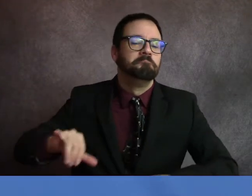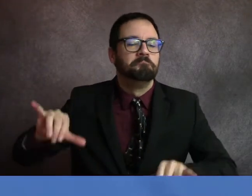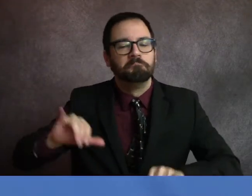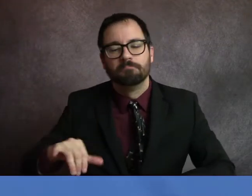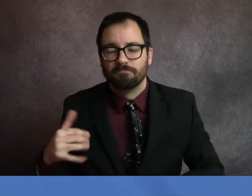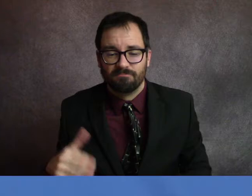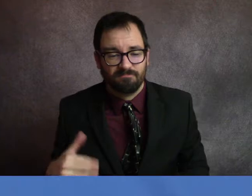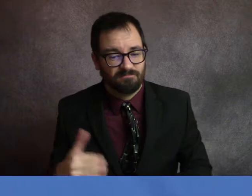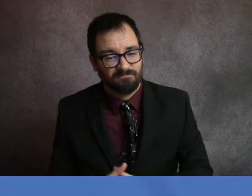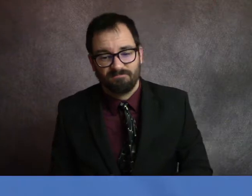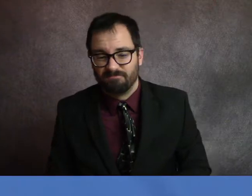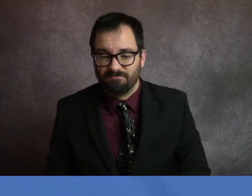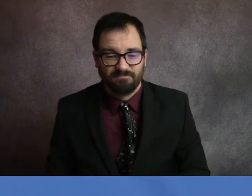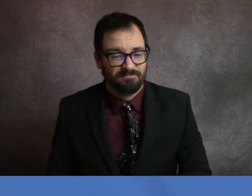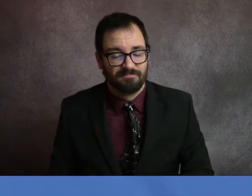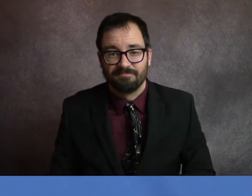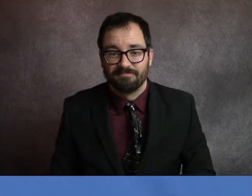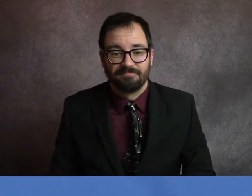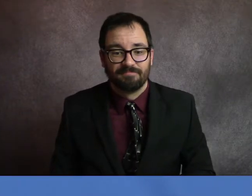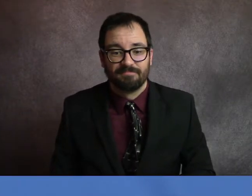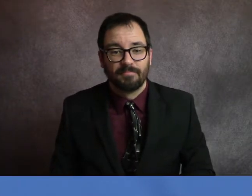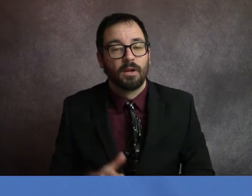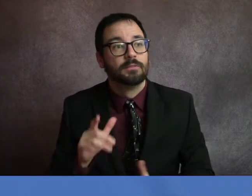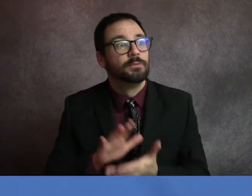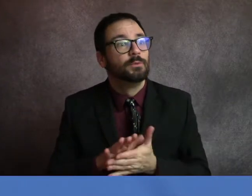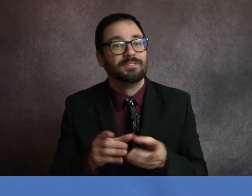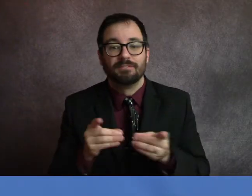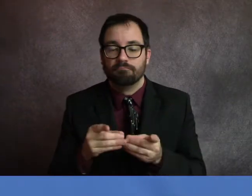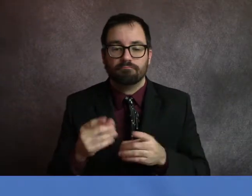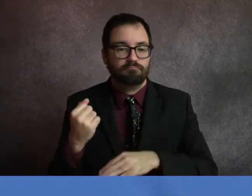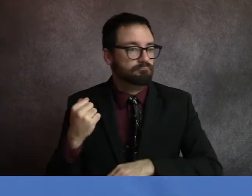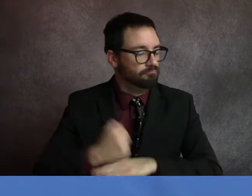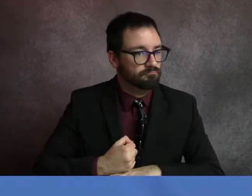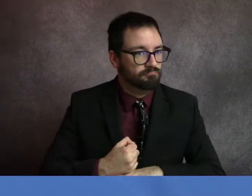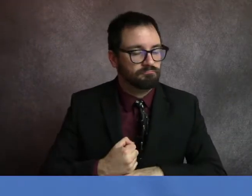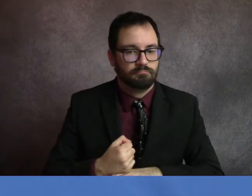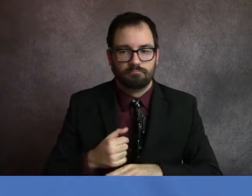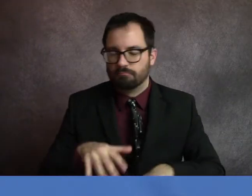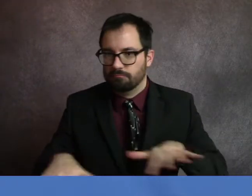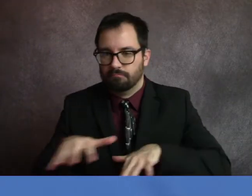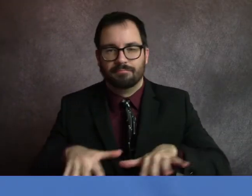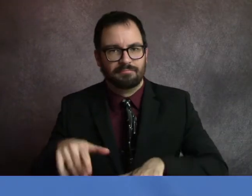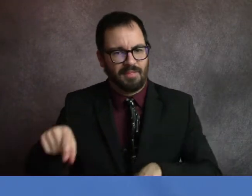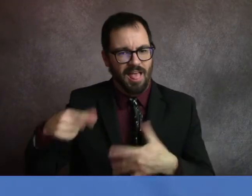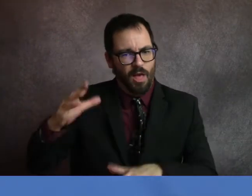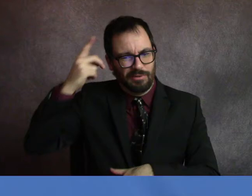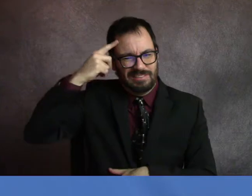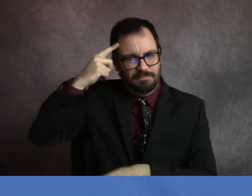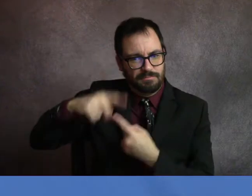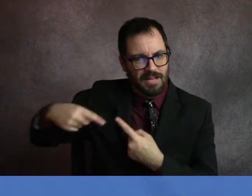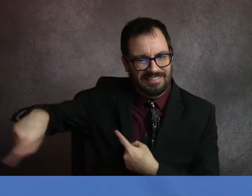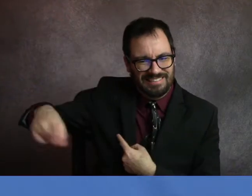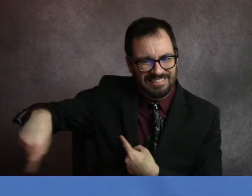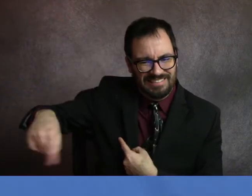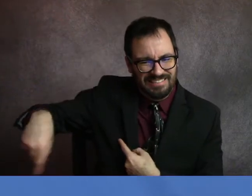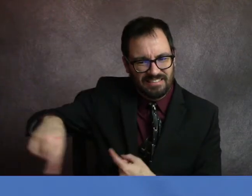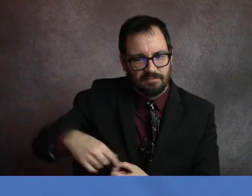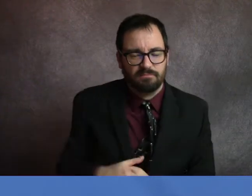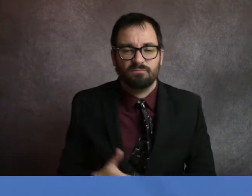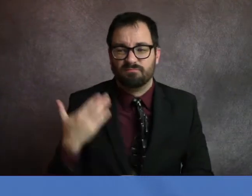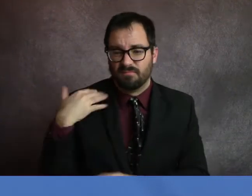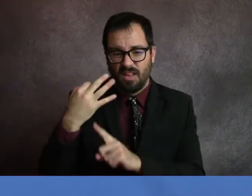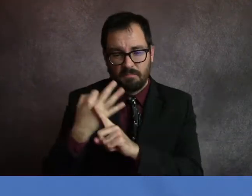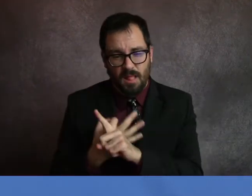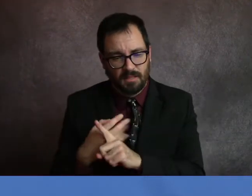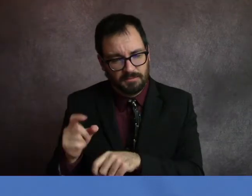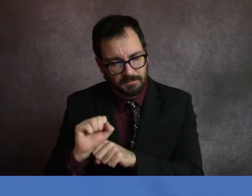district down and dealing with a pandemic. And that's what she's been dealing with for the last 9 months. So I want to address the vote that the